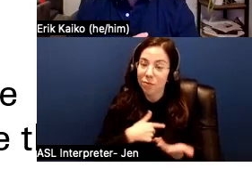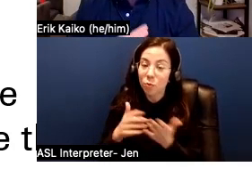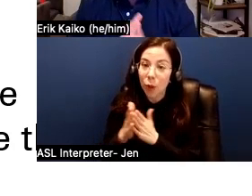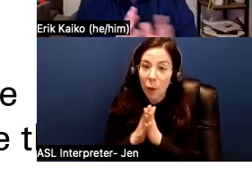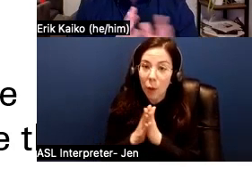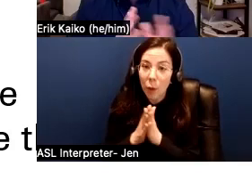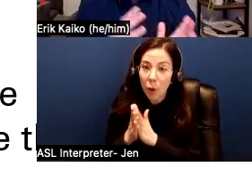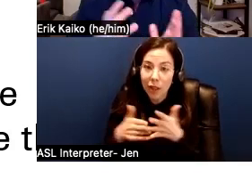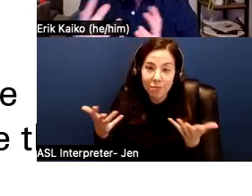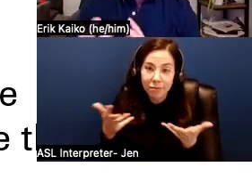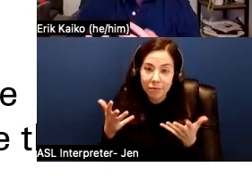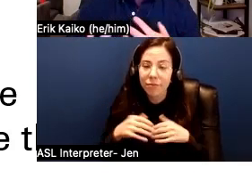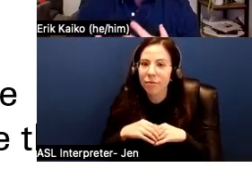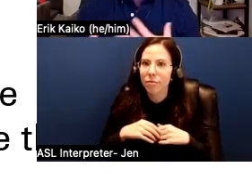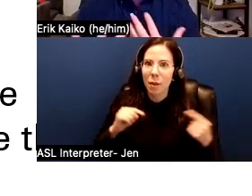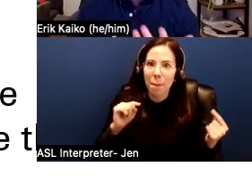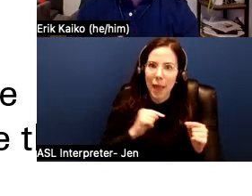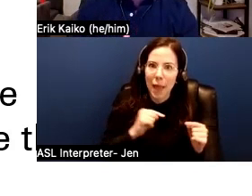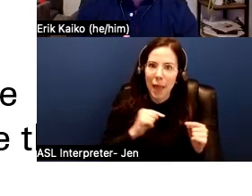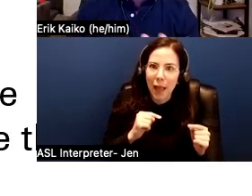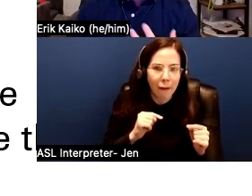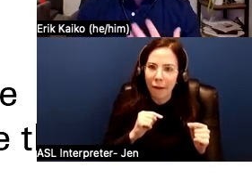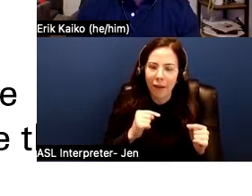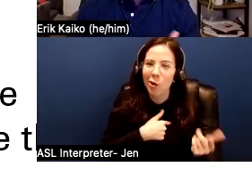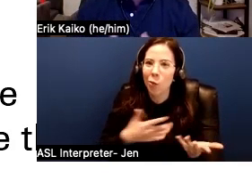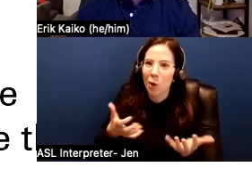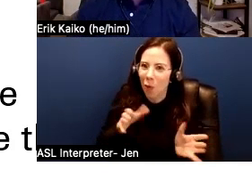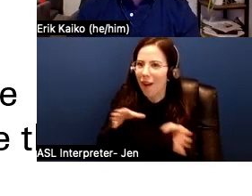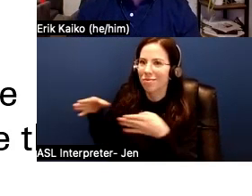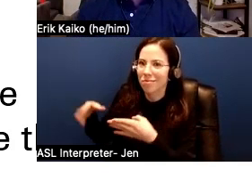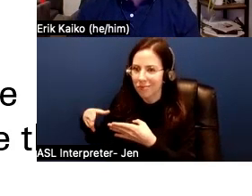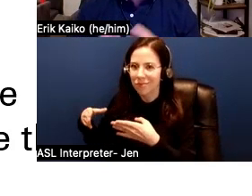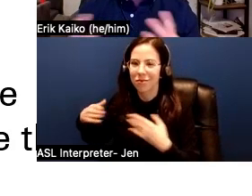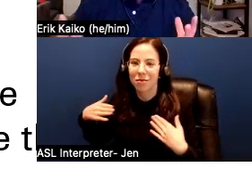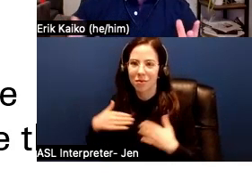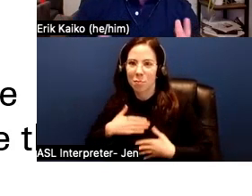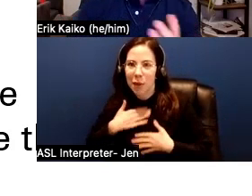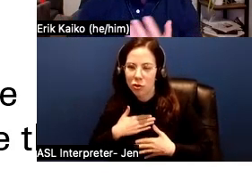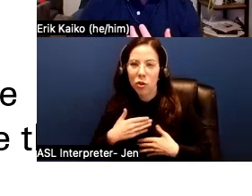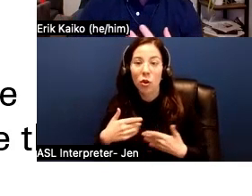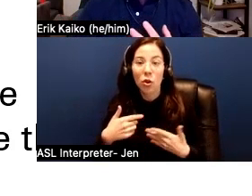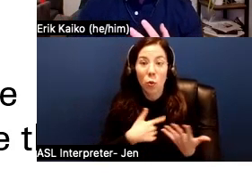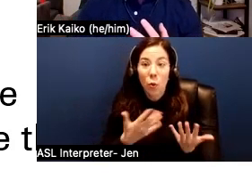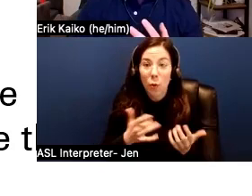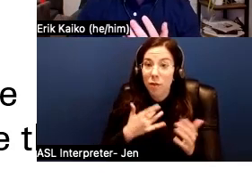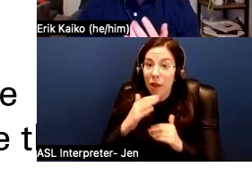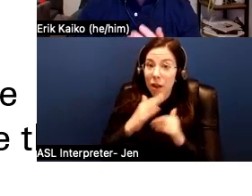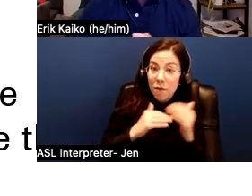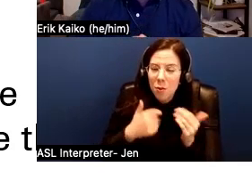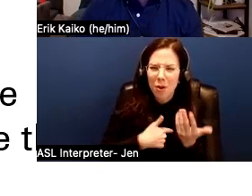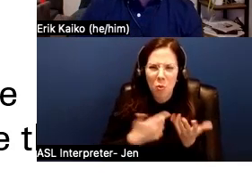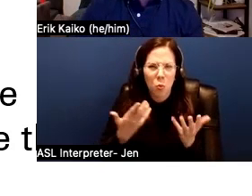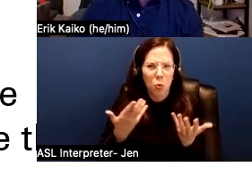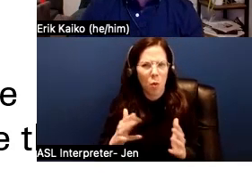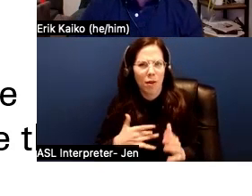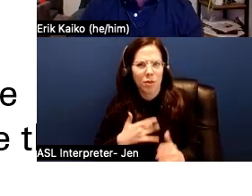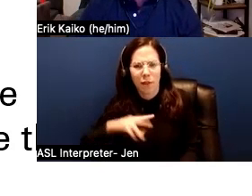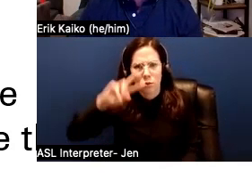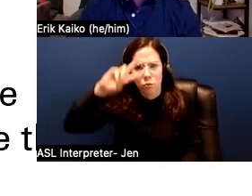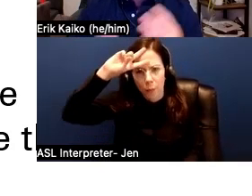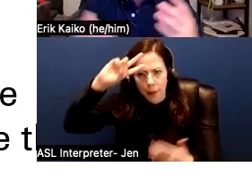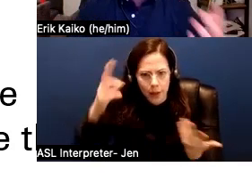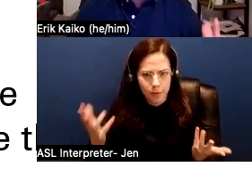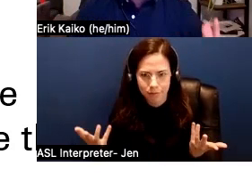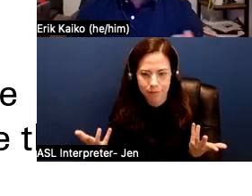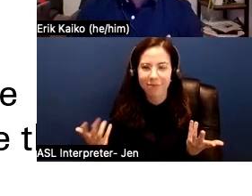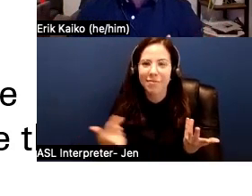by versus pleasure. We want to feel comfortable. We don't like feeling dumb. We want to be part of something that we think will be